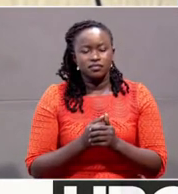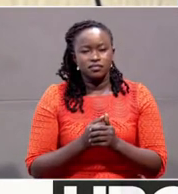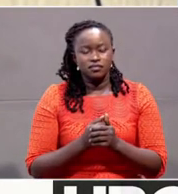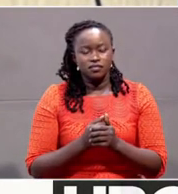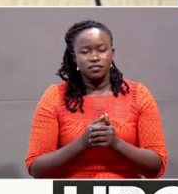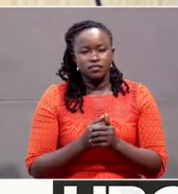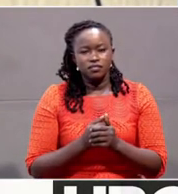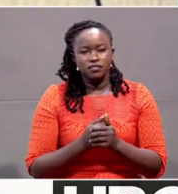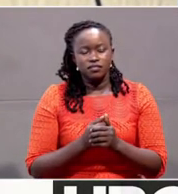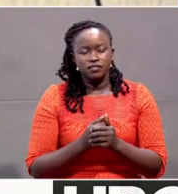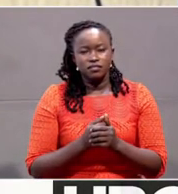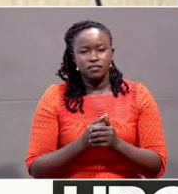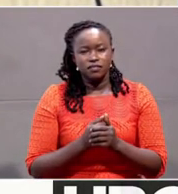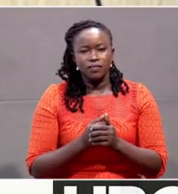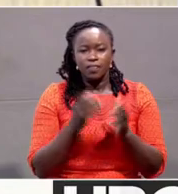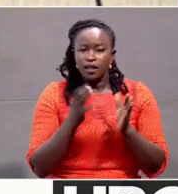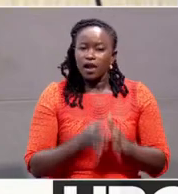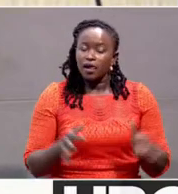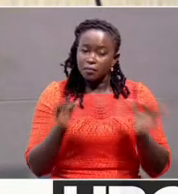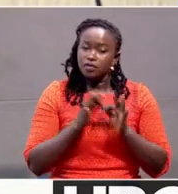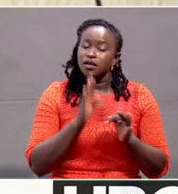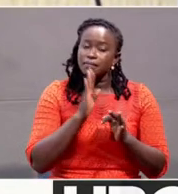Do, be smart.